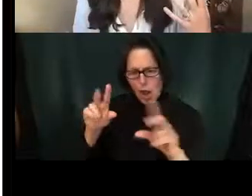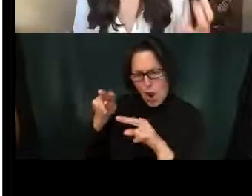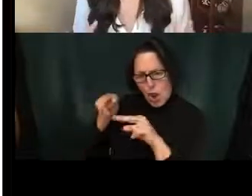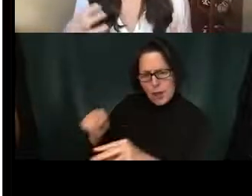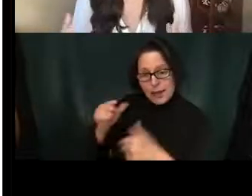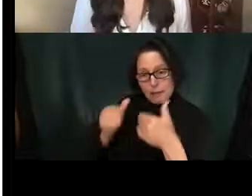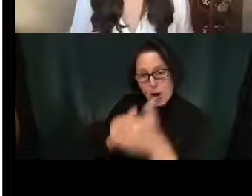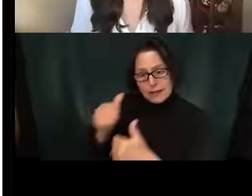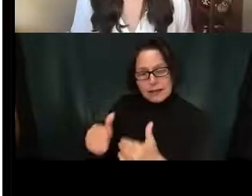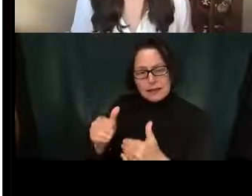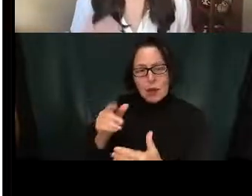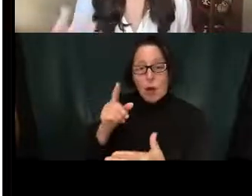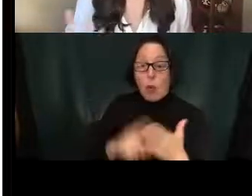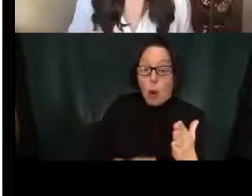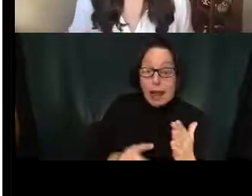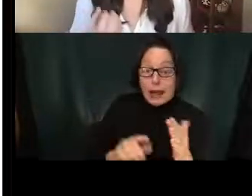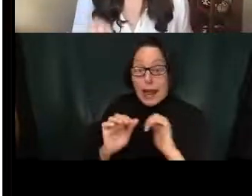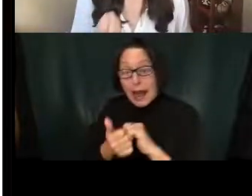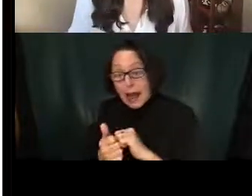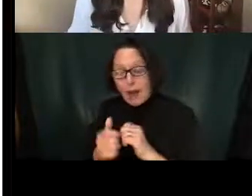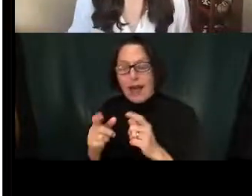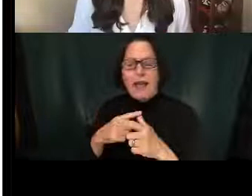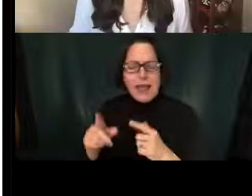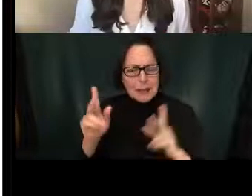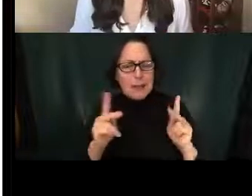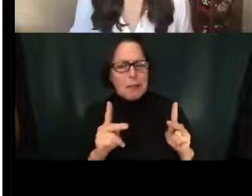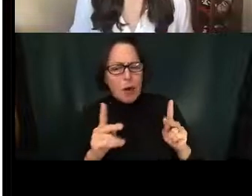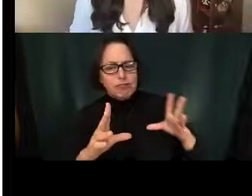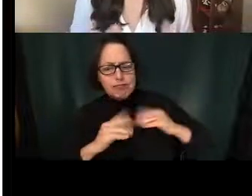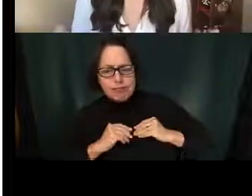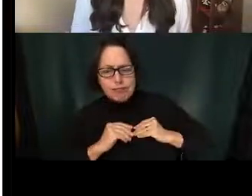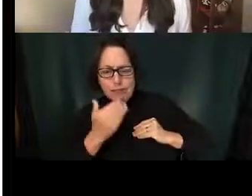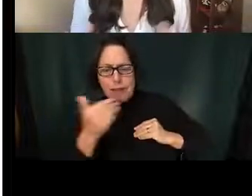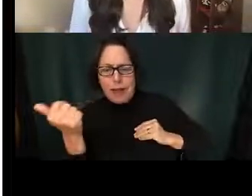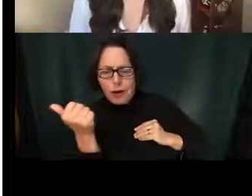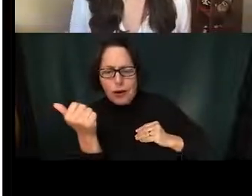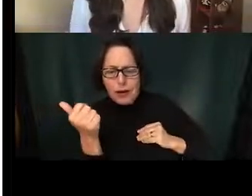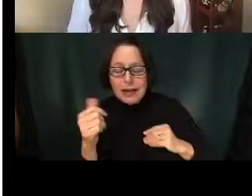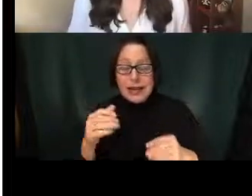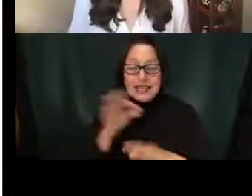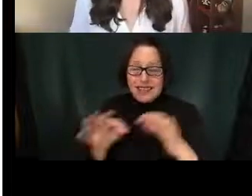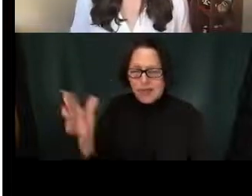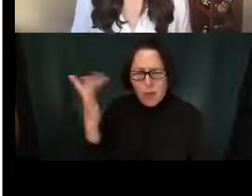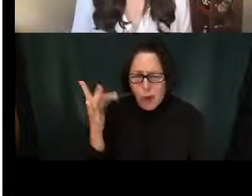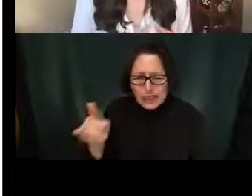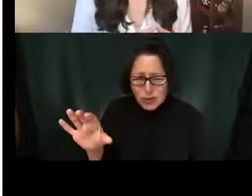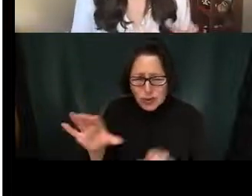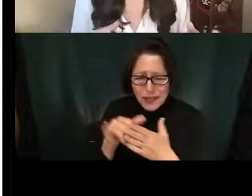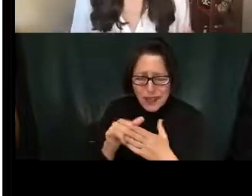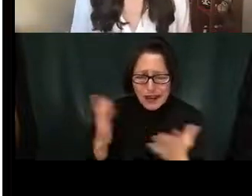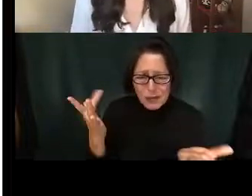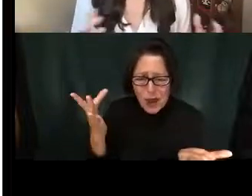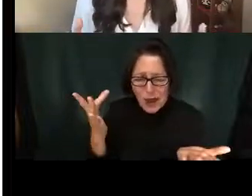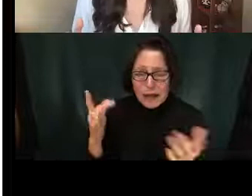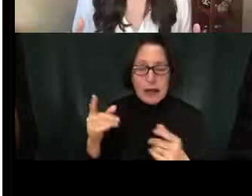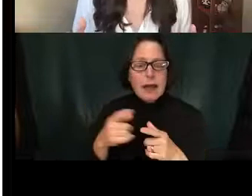framing it as a what or how question, it can land better for the other person. So instead of why did you do that, what